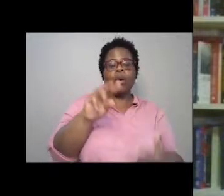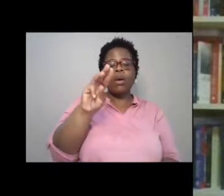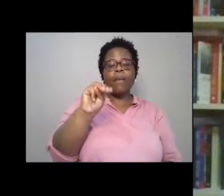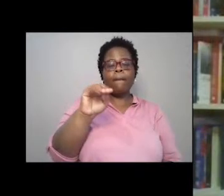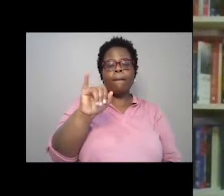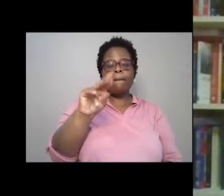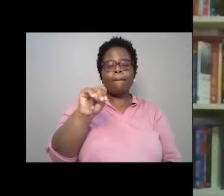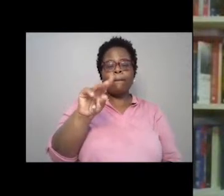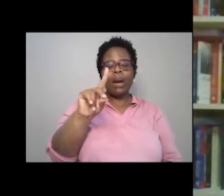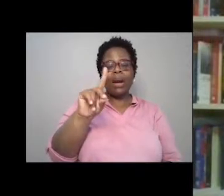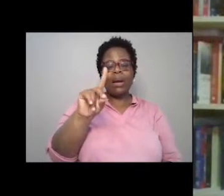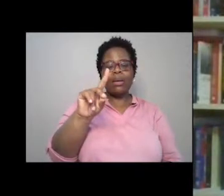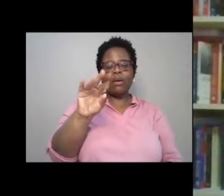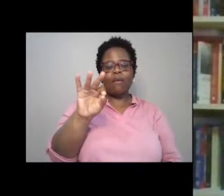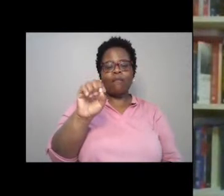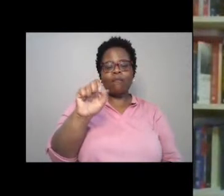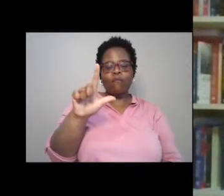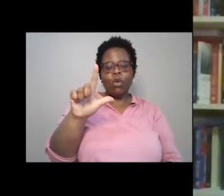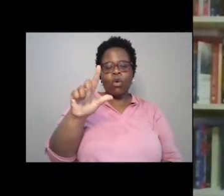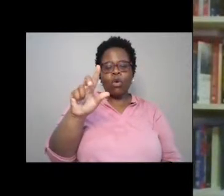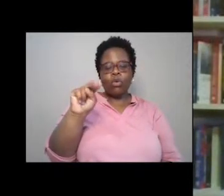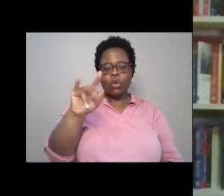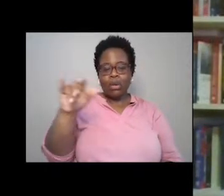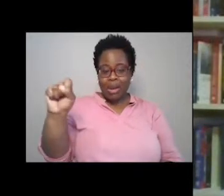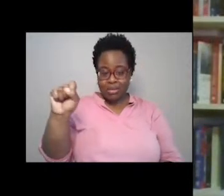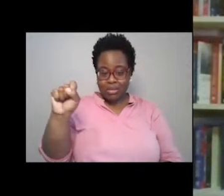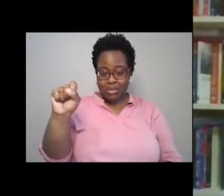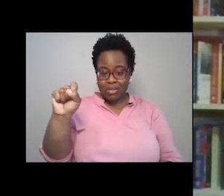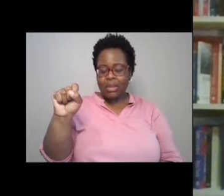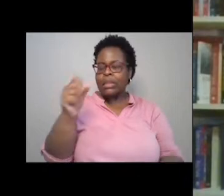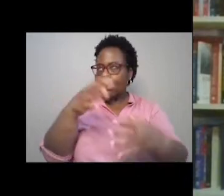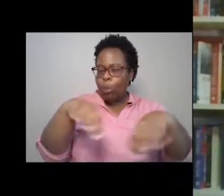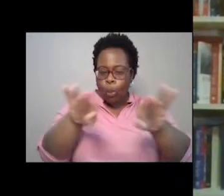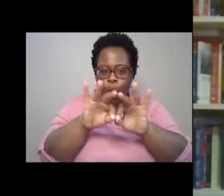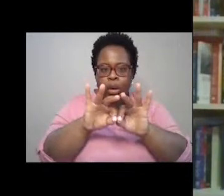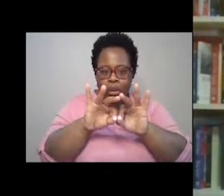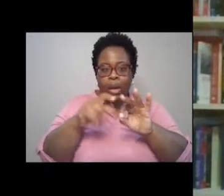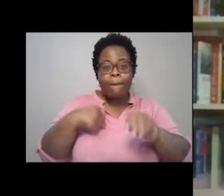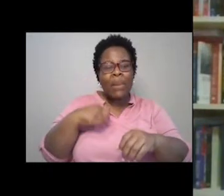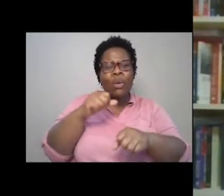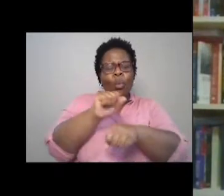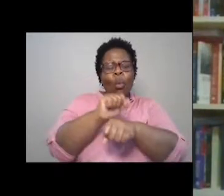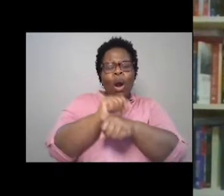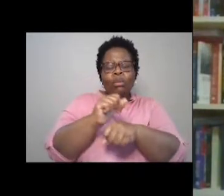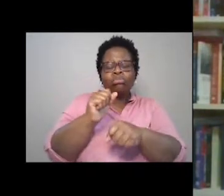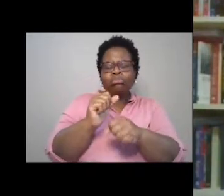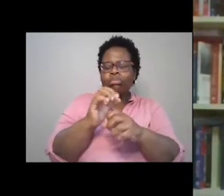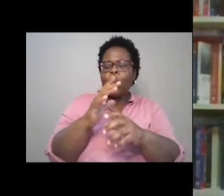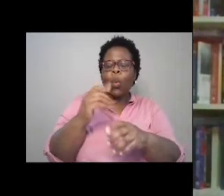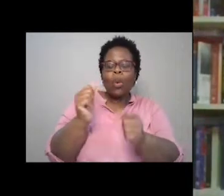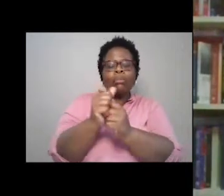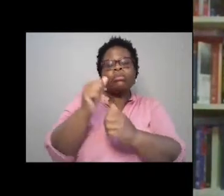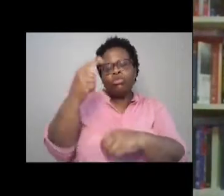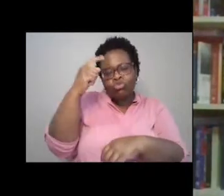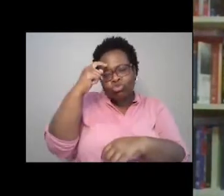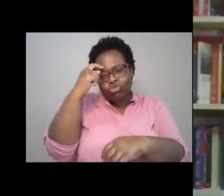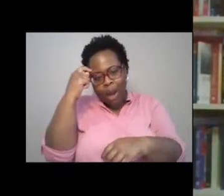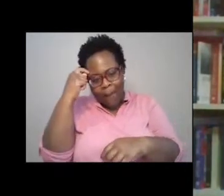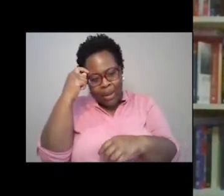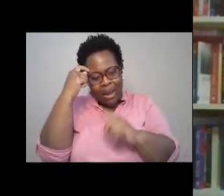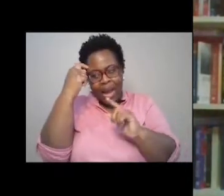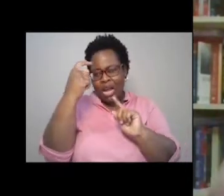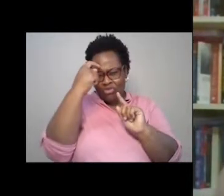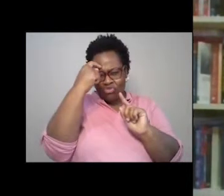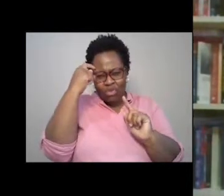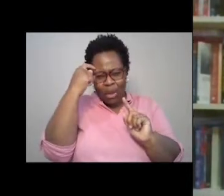Mindfulness, of course, is terribly important because I work a lot with trauma, and what trauma does is it sticks us in the past. We're caught